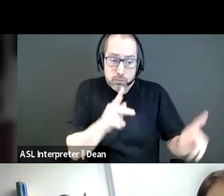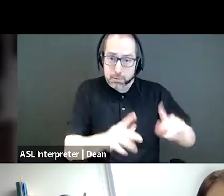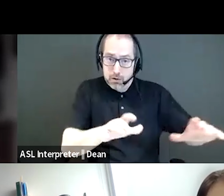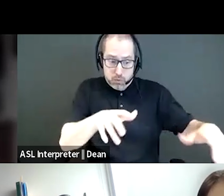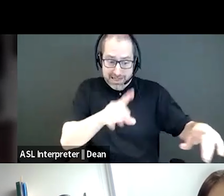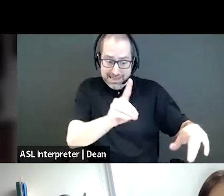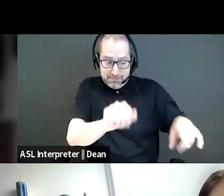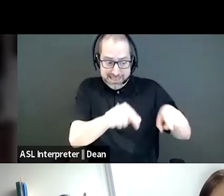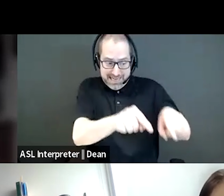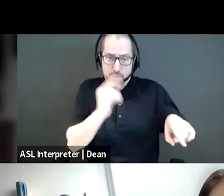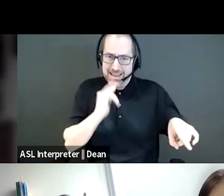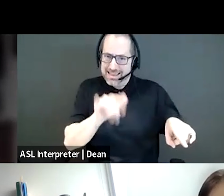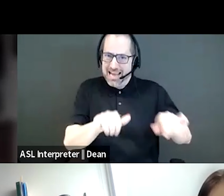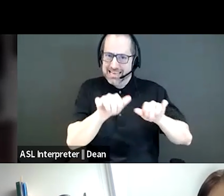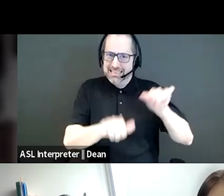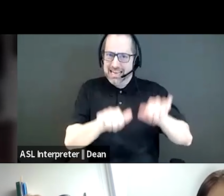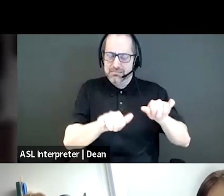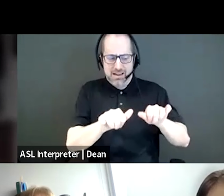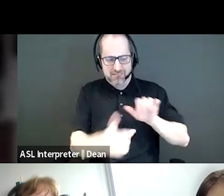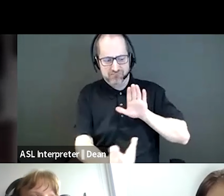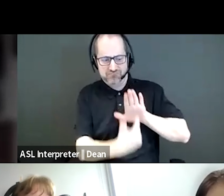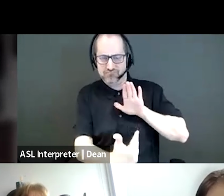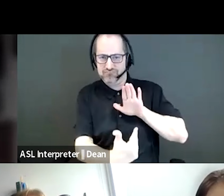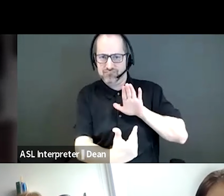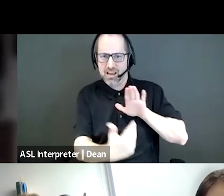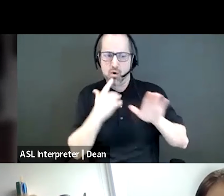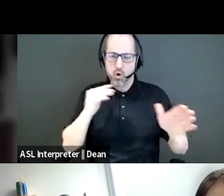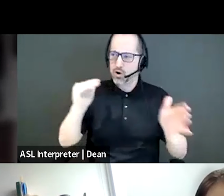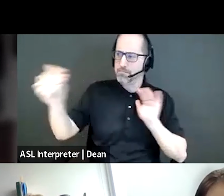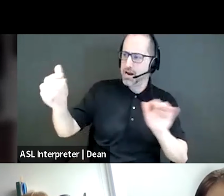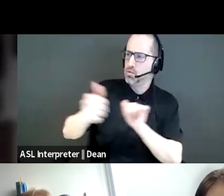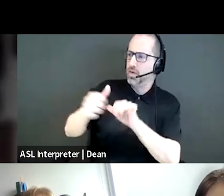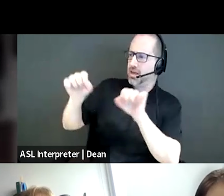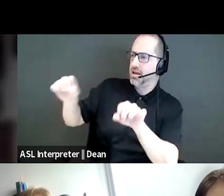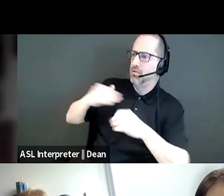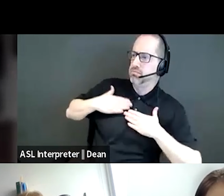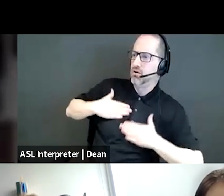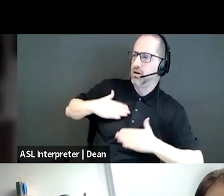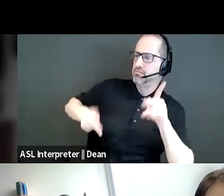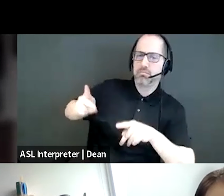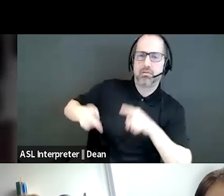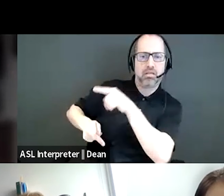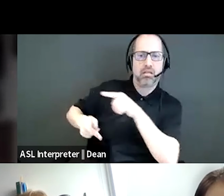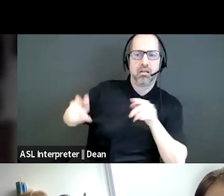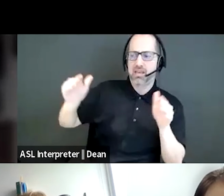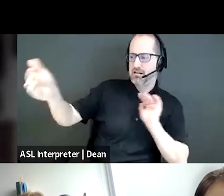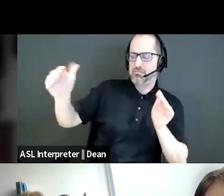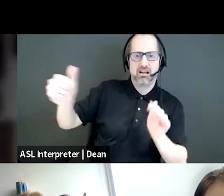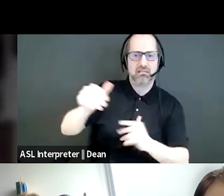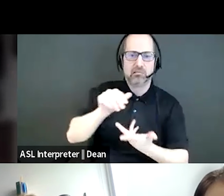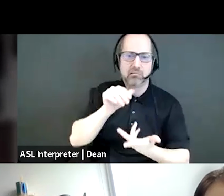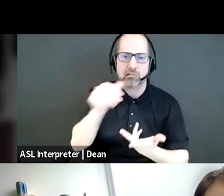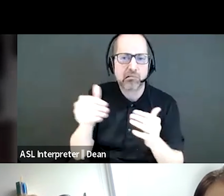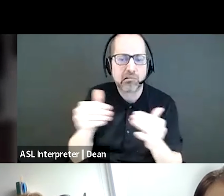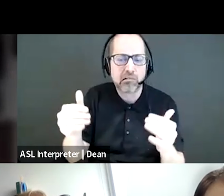we feel like we're being assessed against able-bodied standards. So sometimes that's a limitation to think about, but also to know that